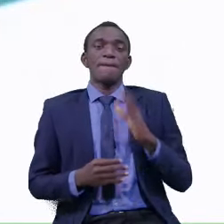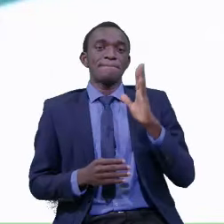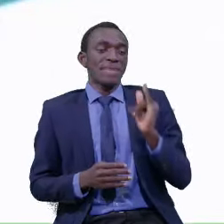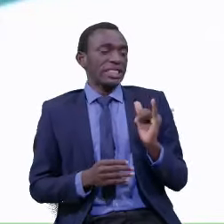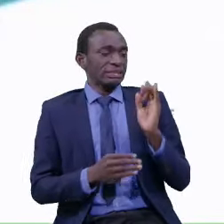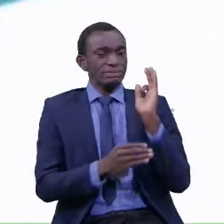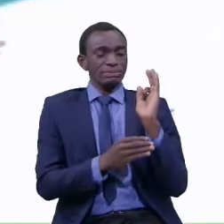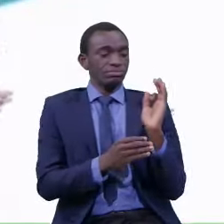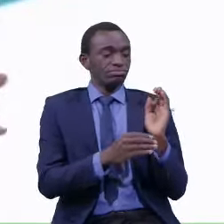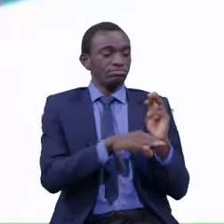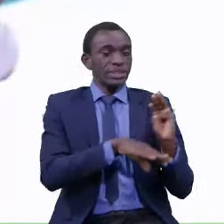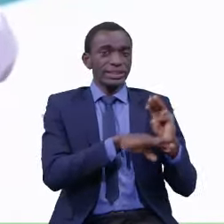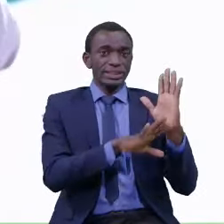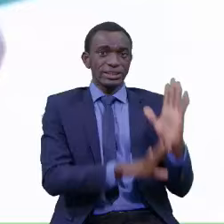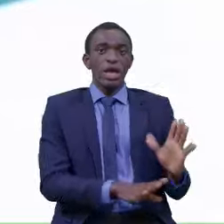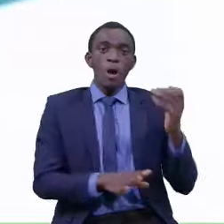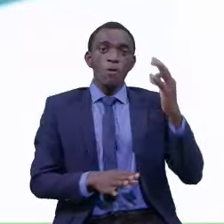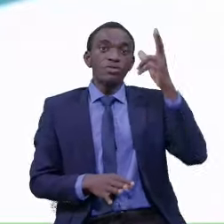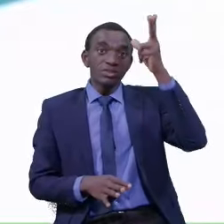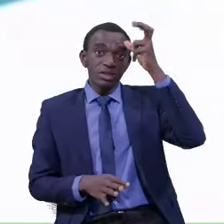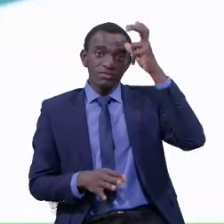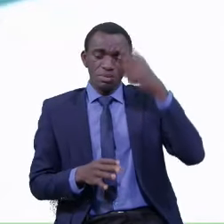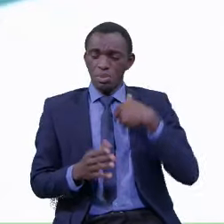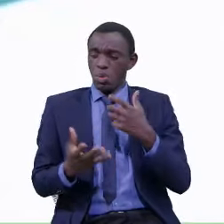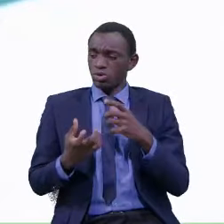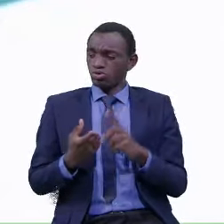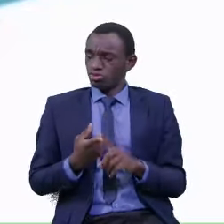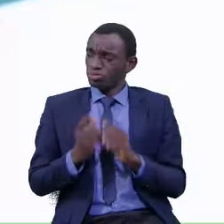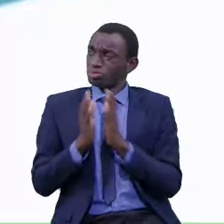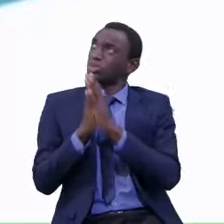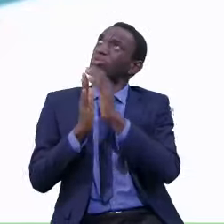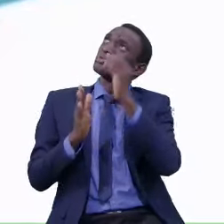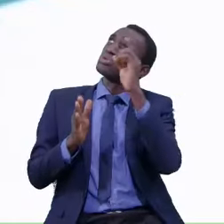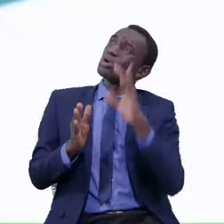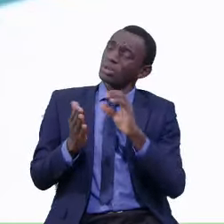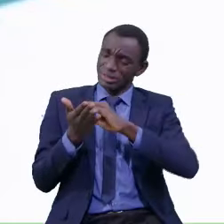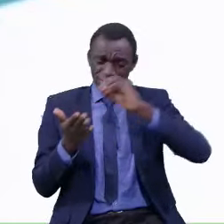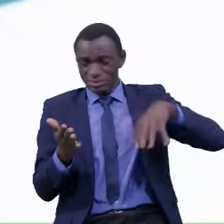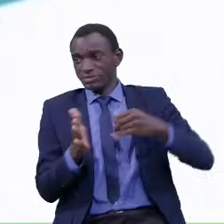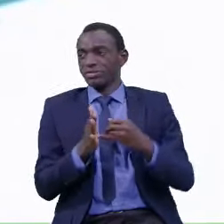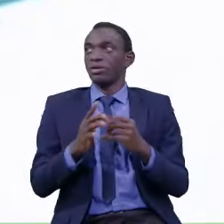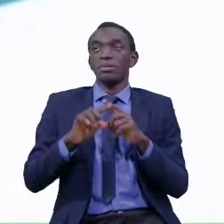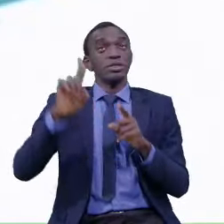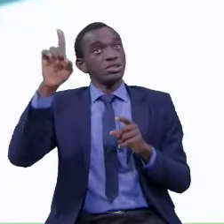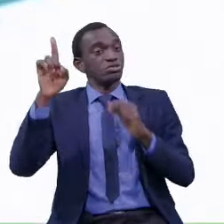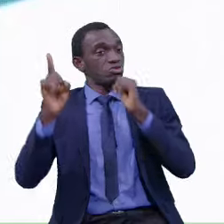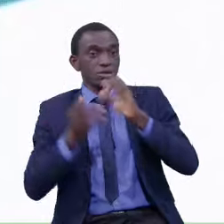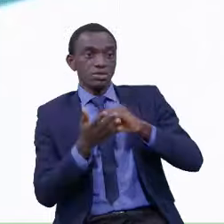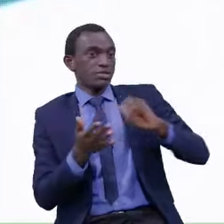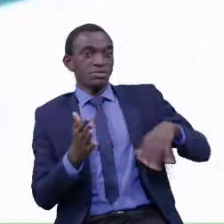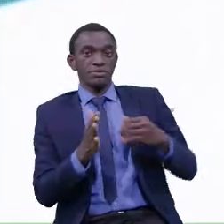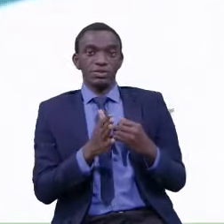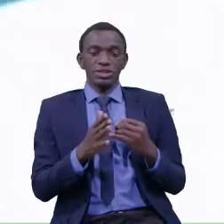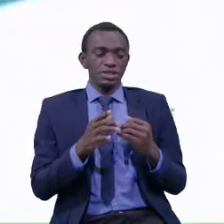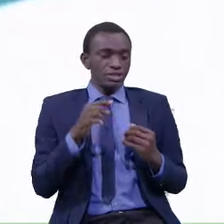God did not remove the buffeting. And he prayed again. He prayed again. And